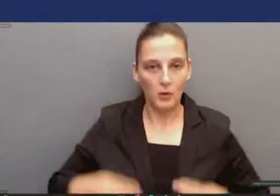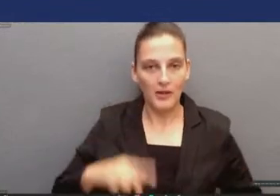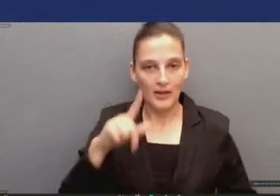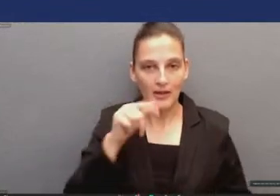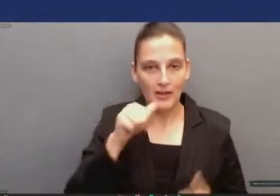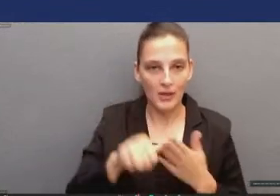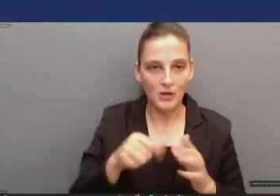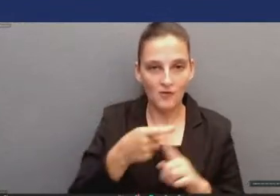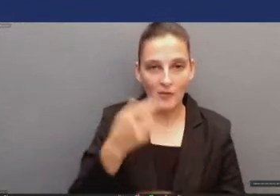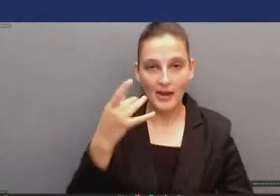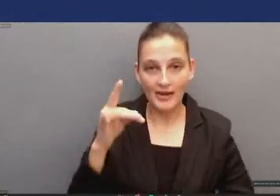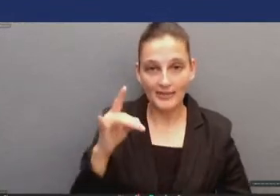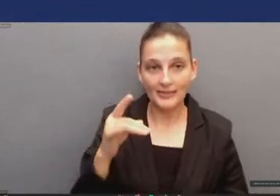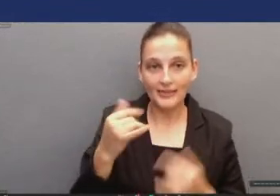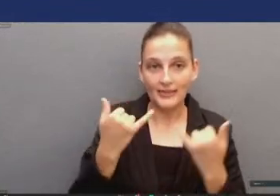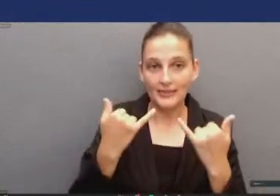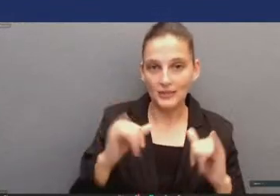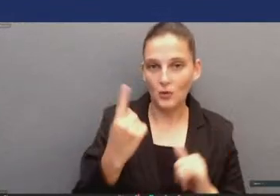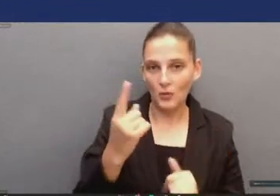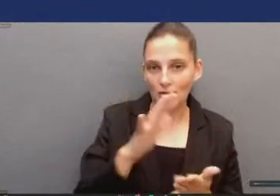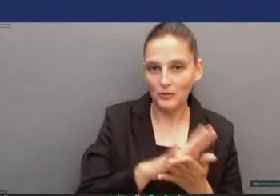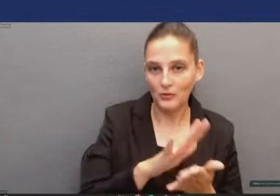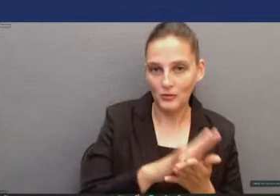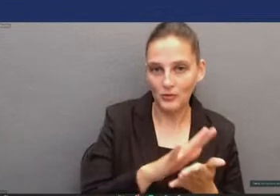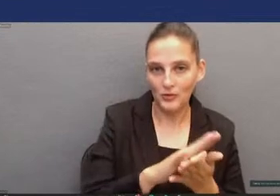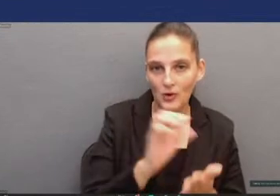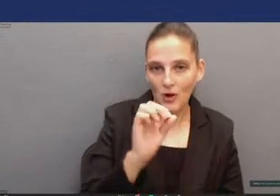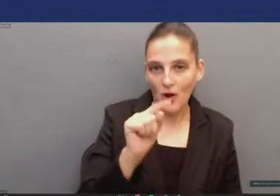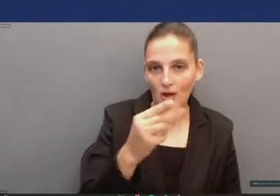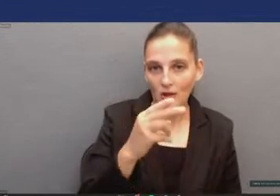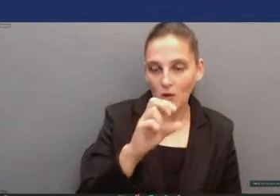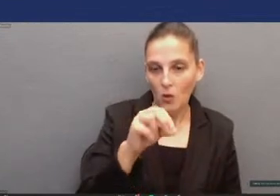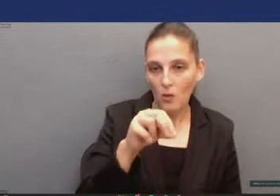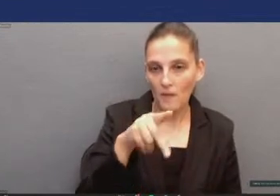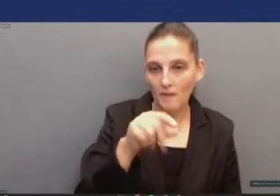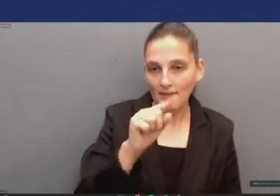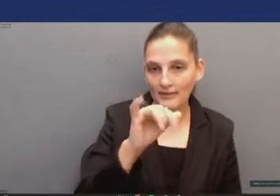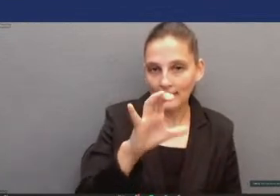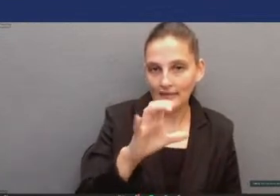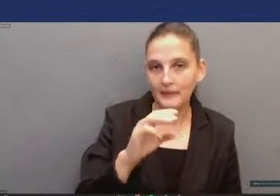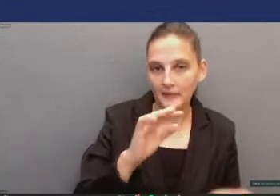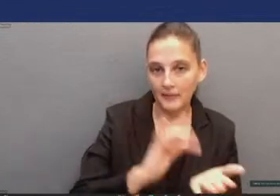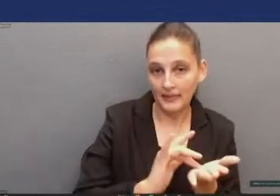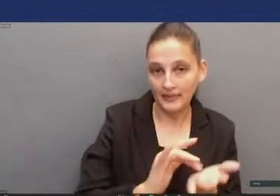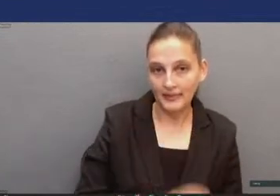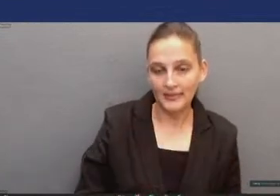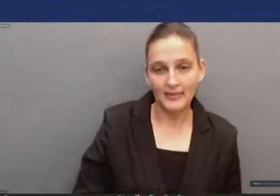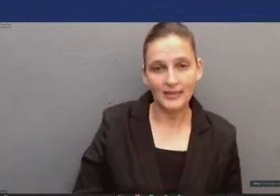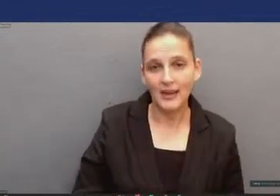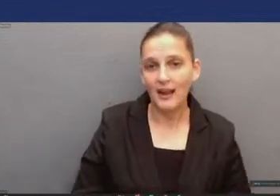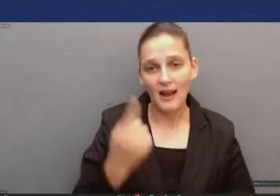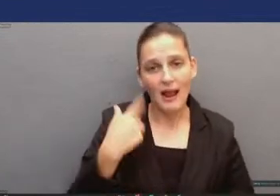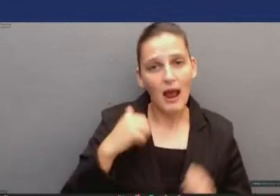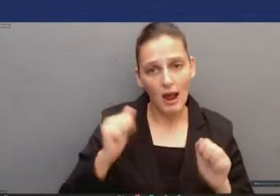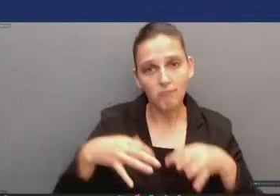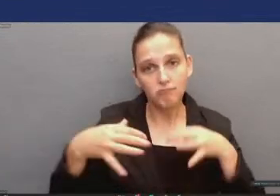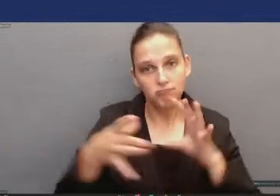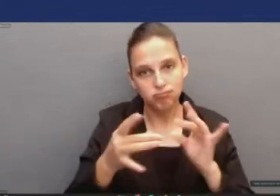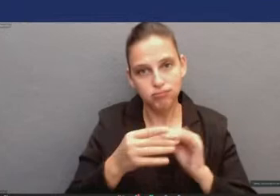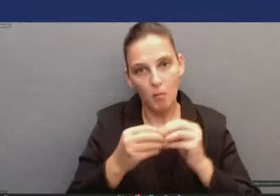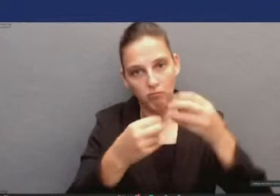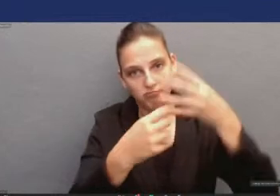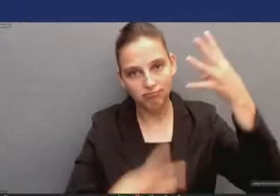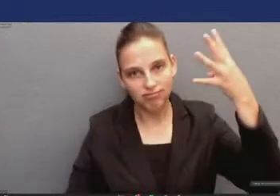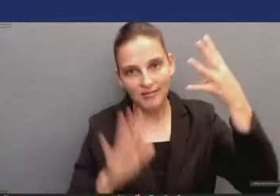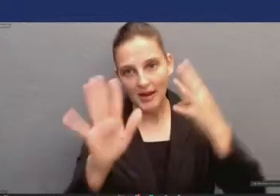Still School of Osteopathic Medicine. And that is only the beginning. Dr. Huang, thank you